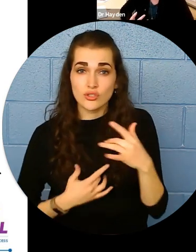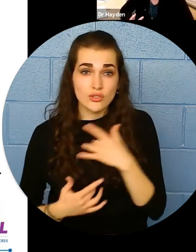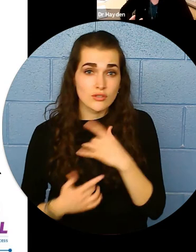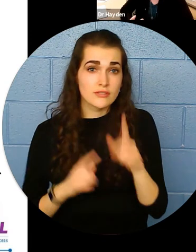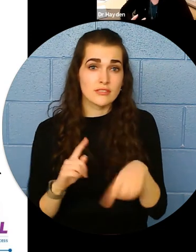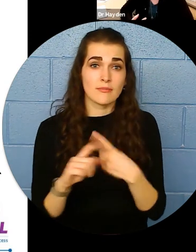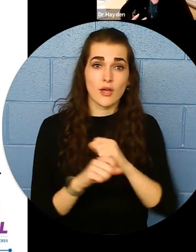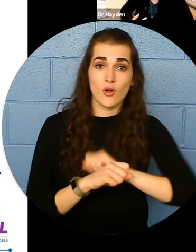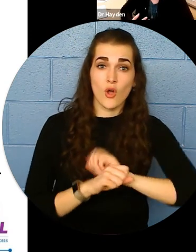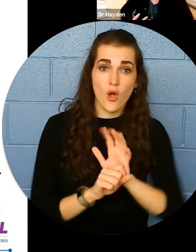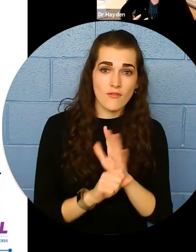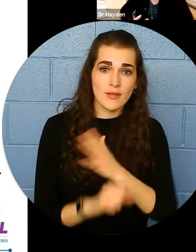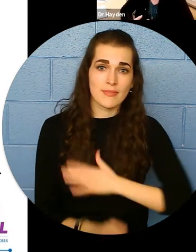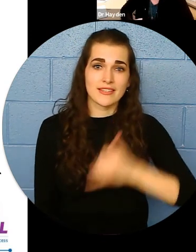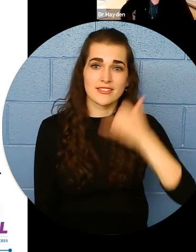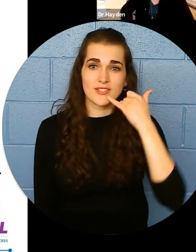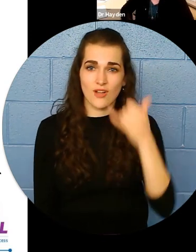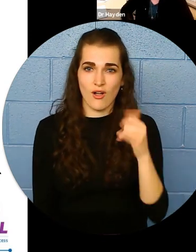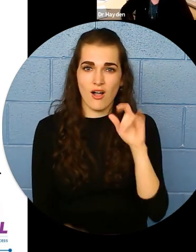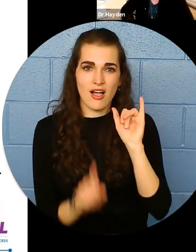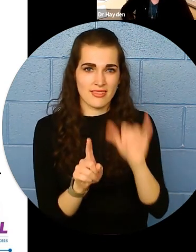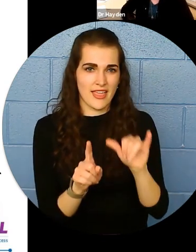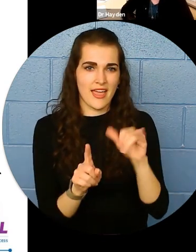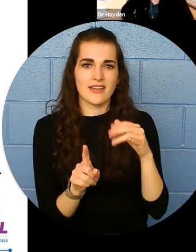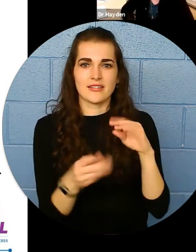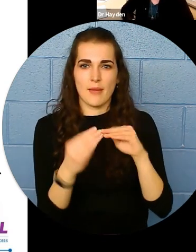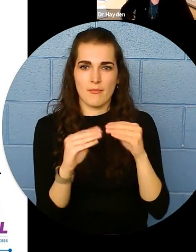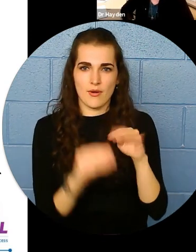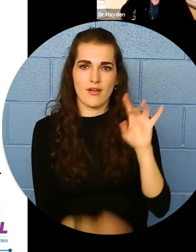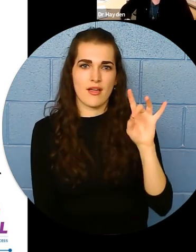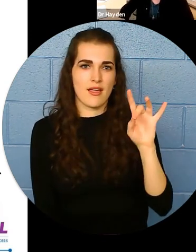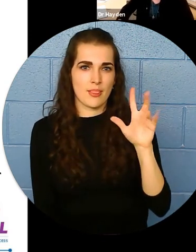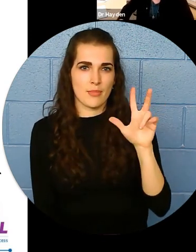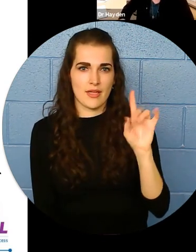about COVID-19, please call the Wellness Hotline at